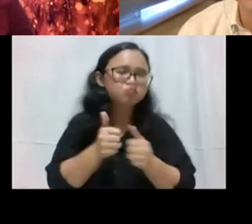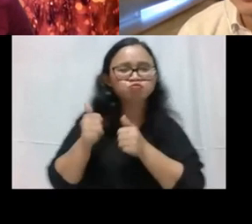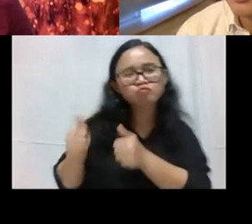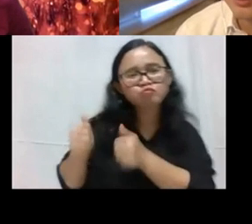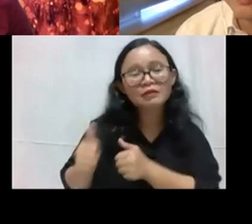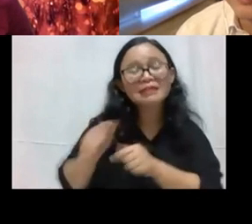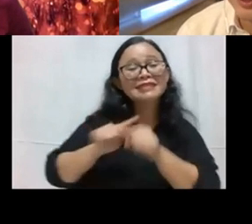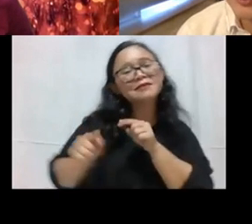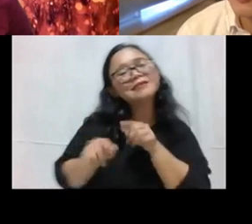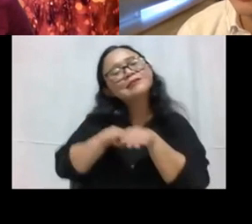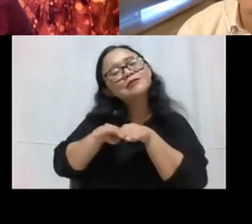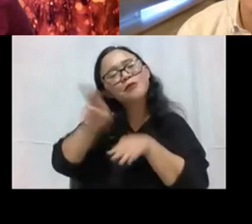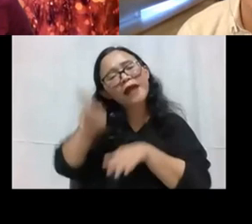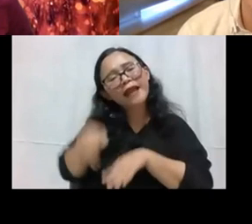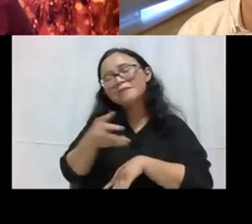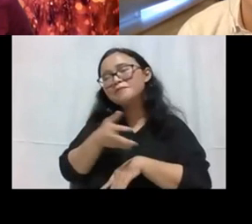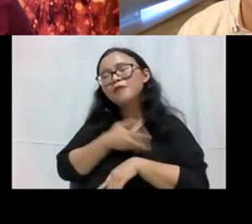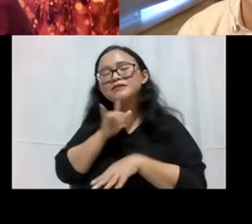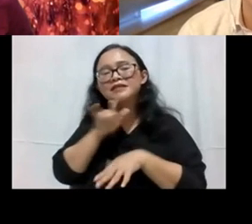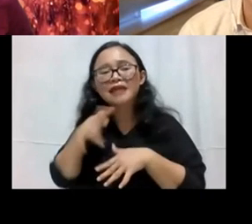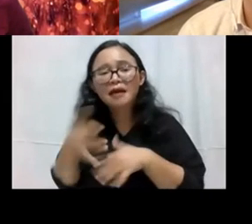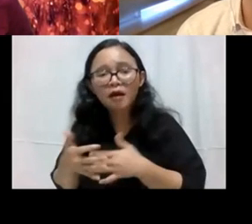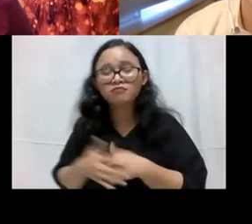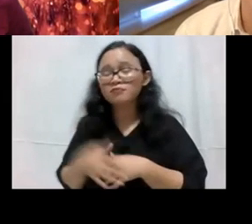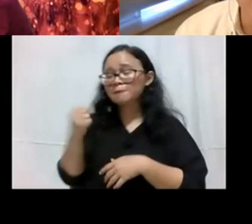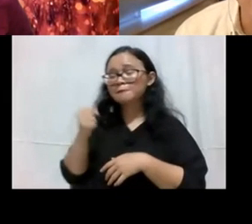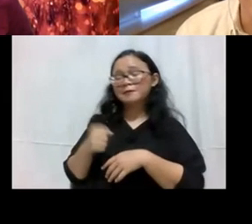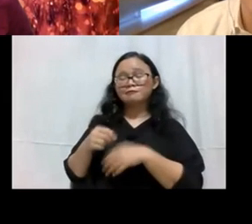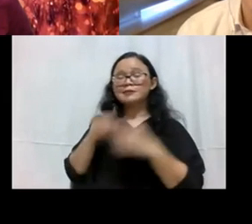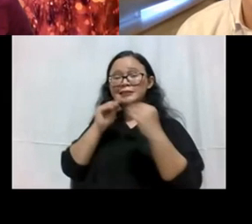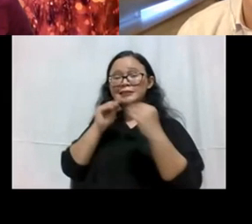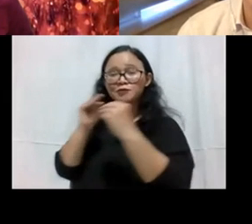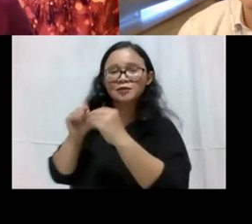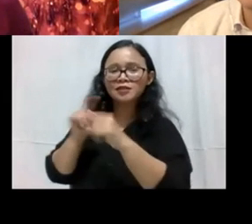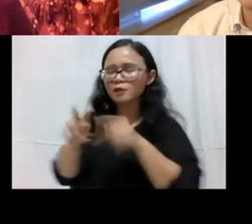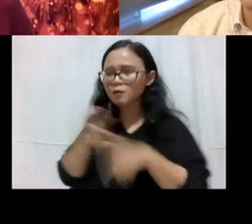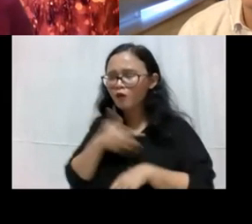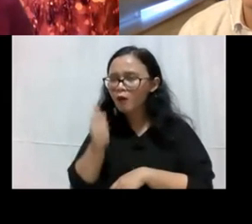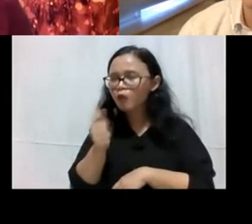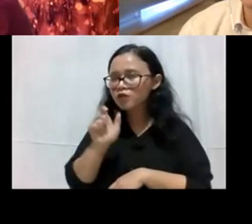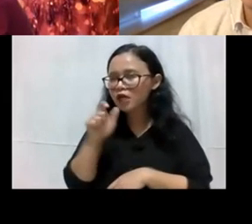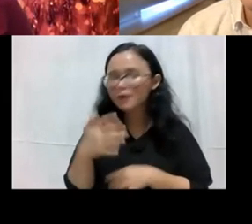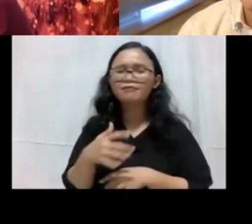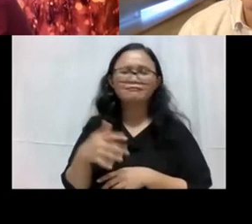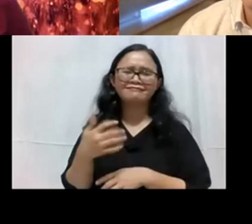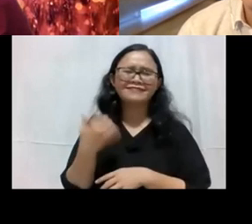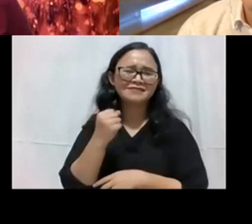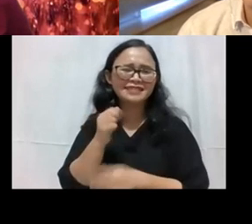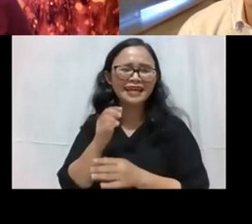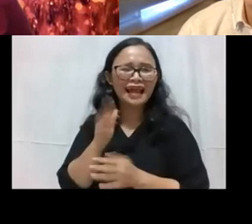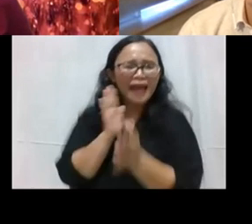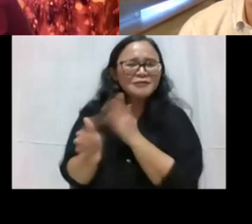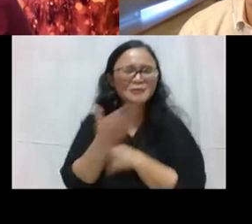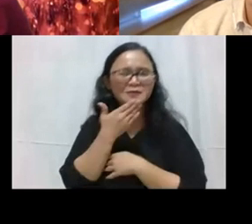to, you know, spark conversations about how to protect patients' rights, right? So I think in documentary films,